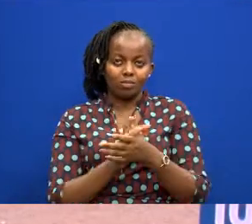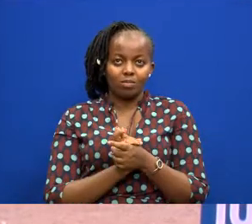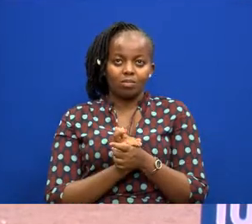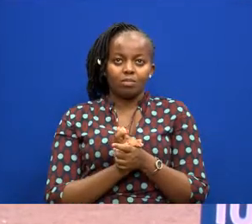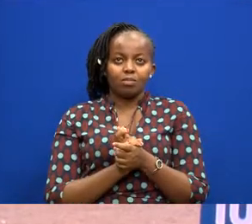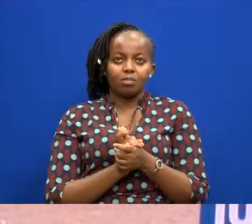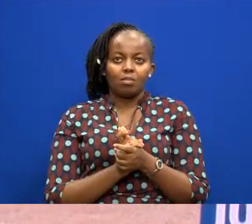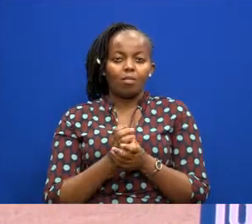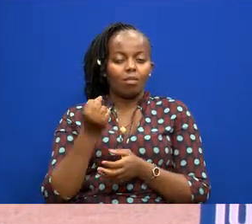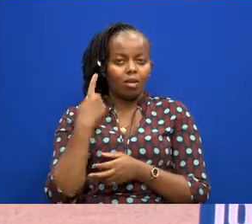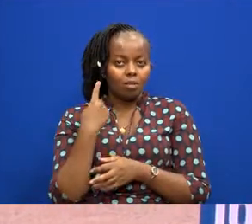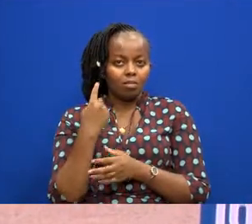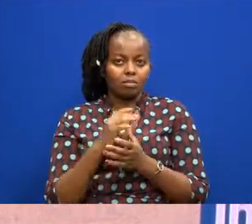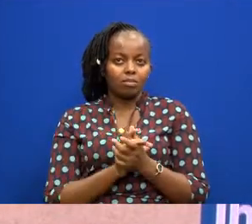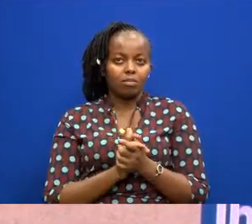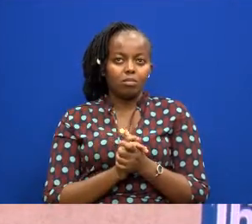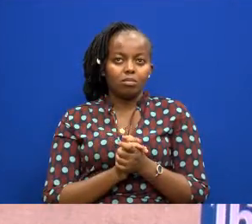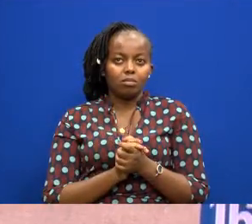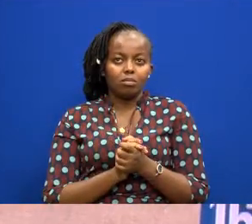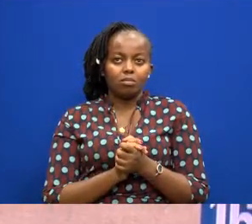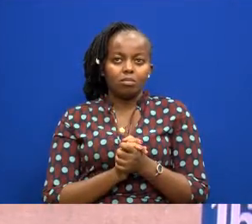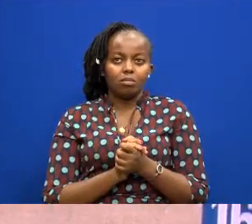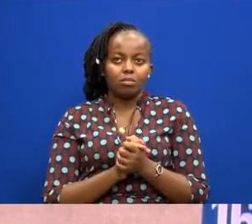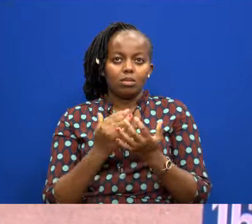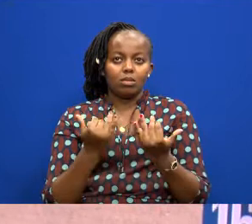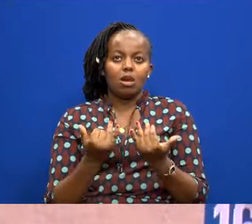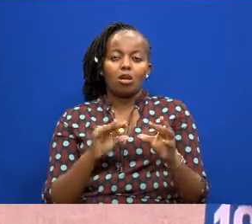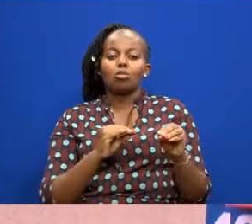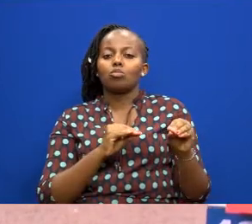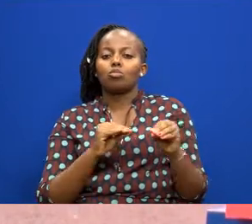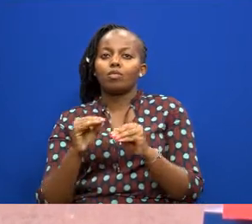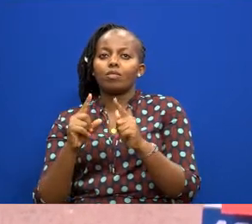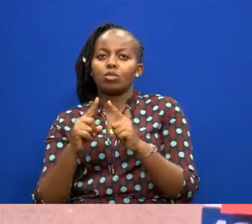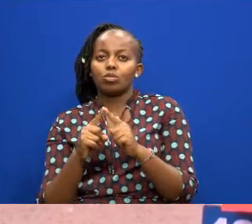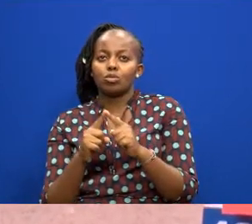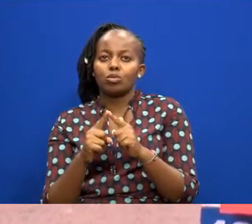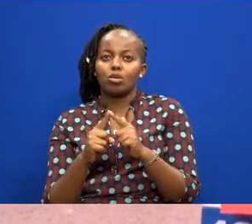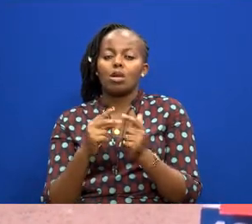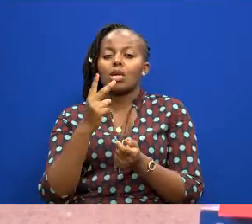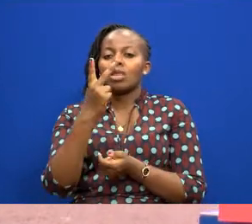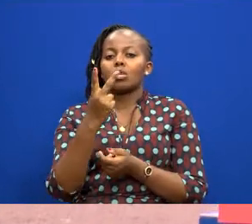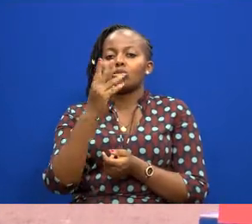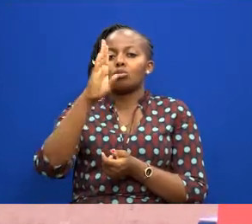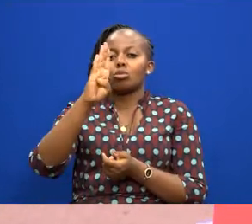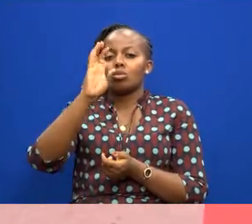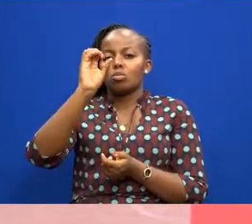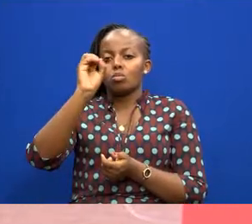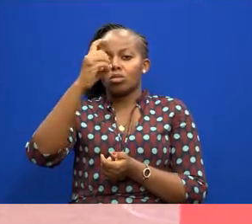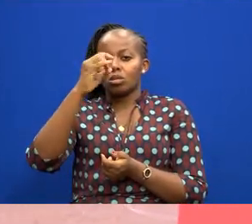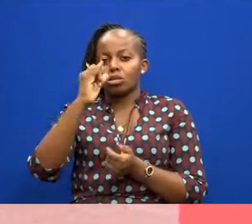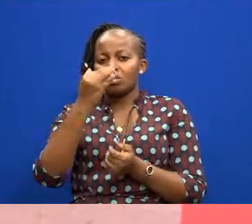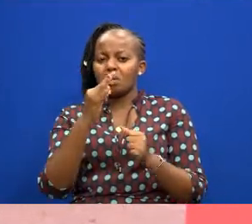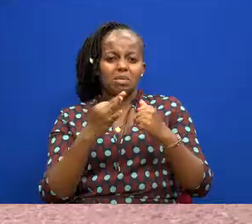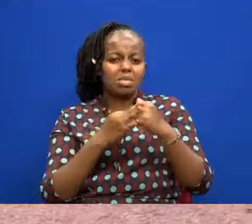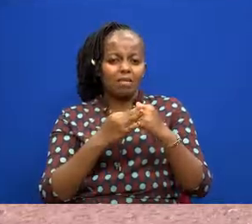Are we together up to there? When you go to now the double boxes, either 7, 8 or 4, 5,